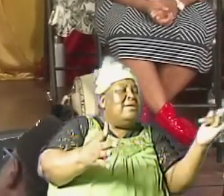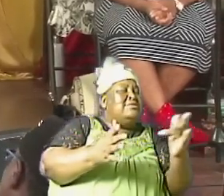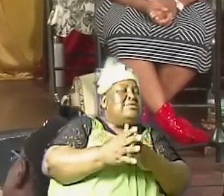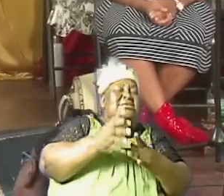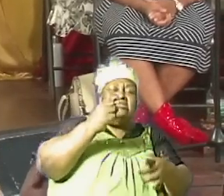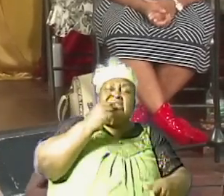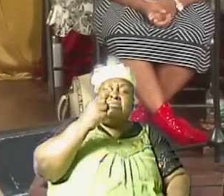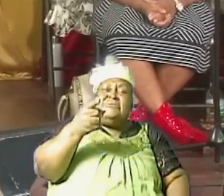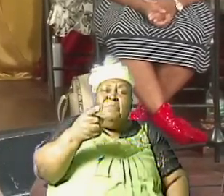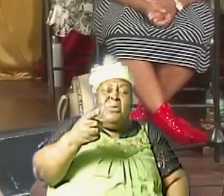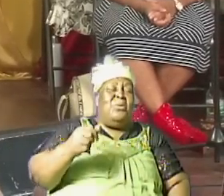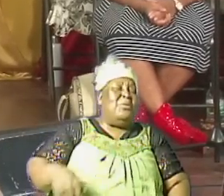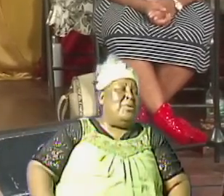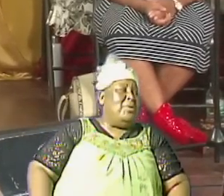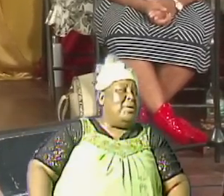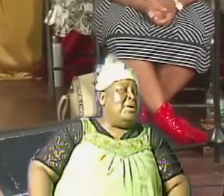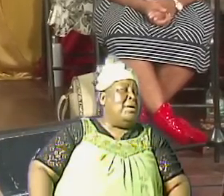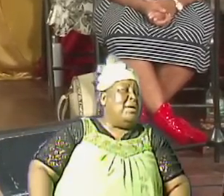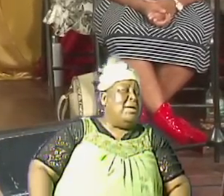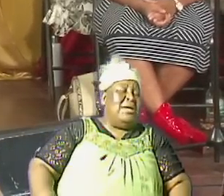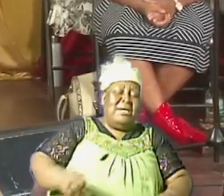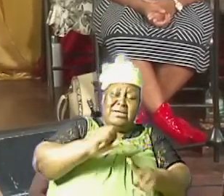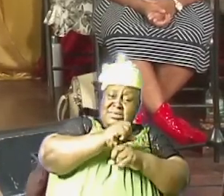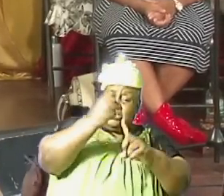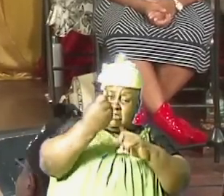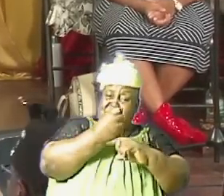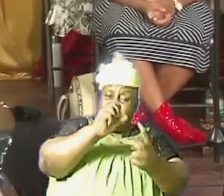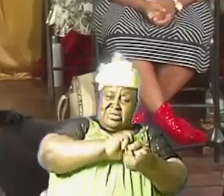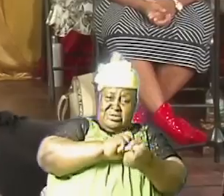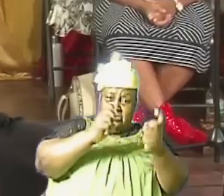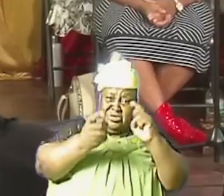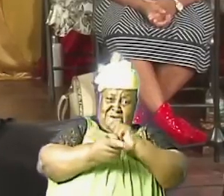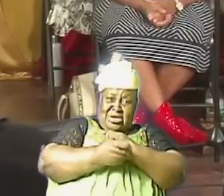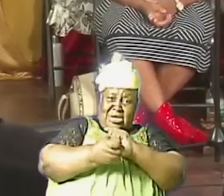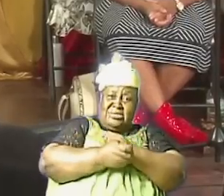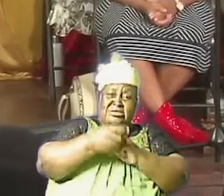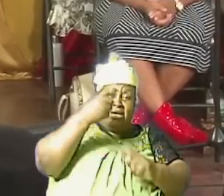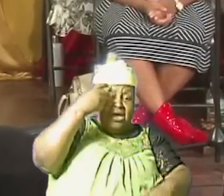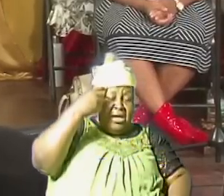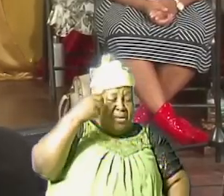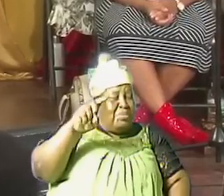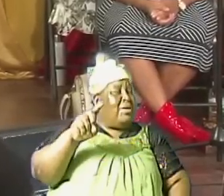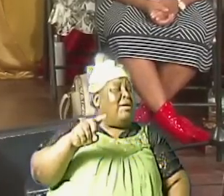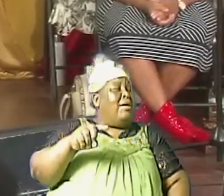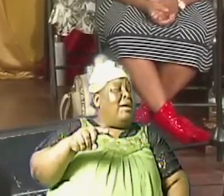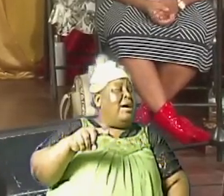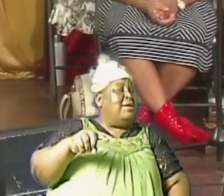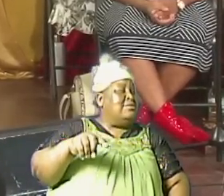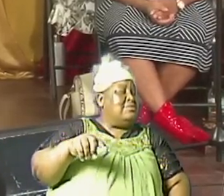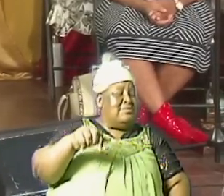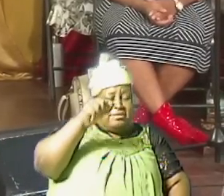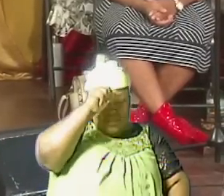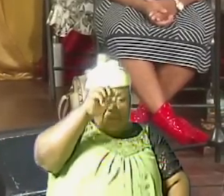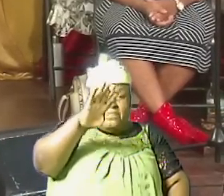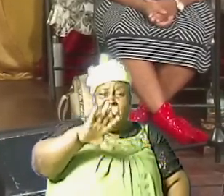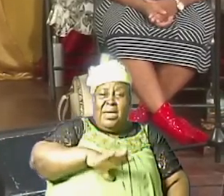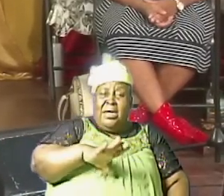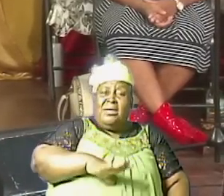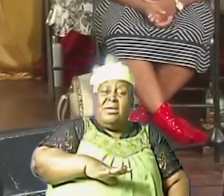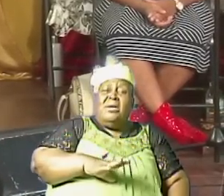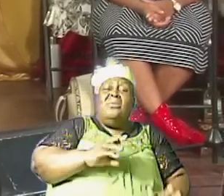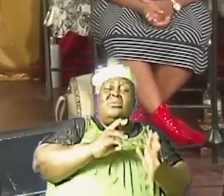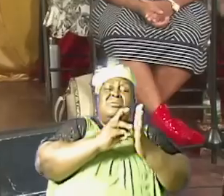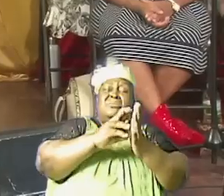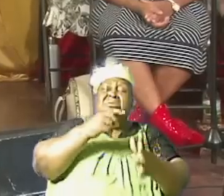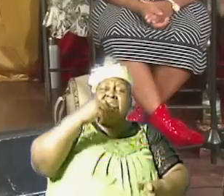Jesus spoke, and immediately the situation changed. Because the men were willing